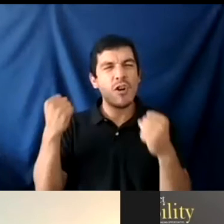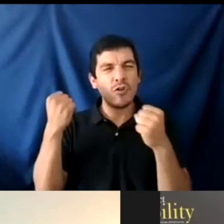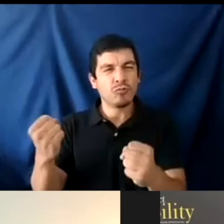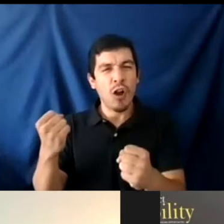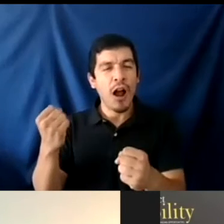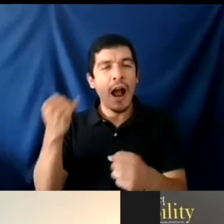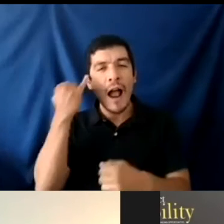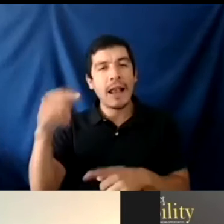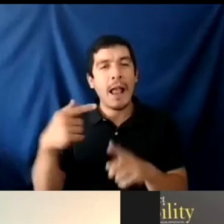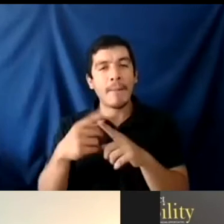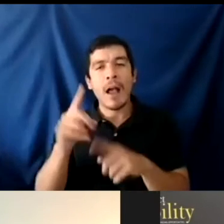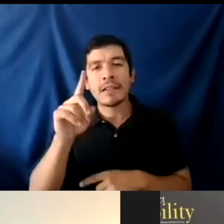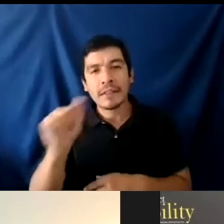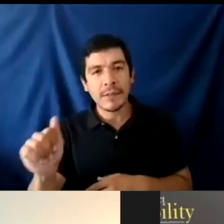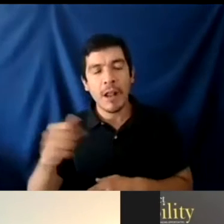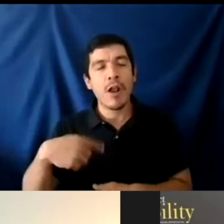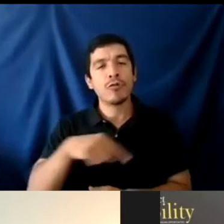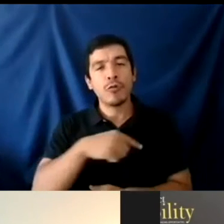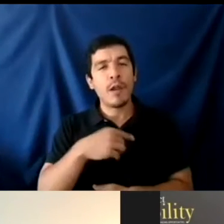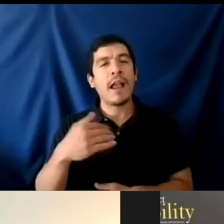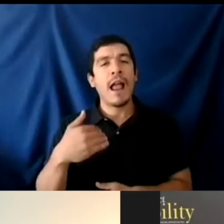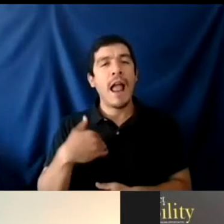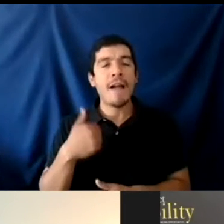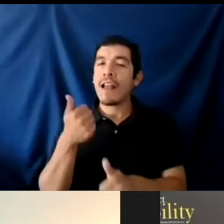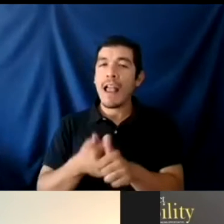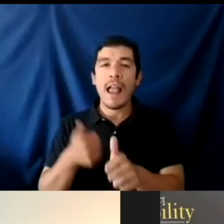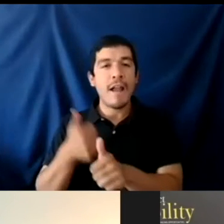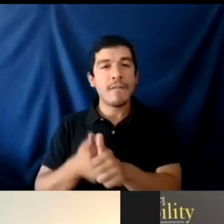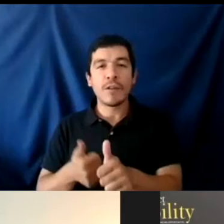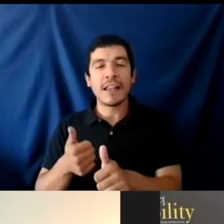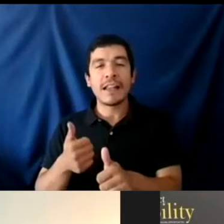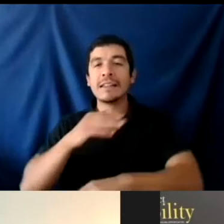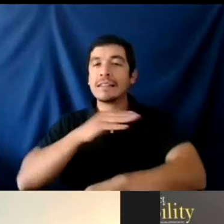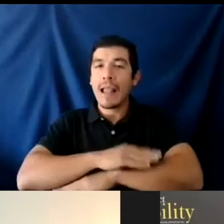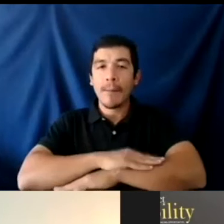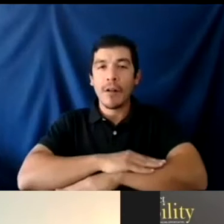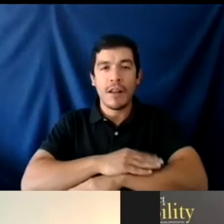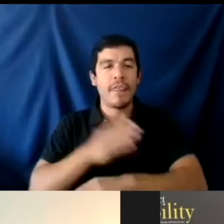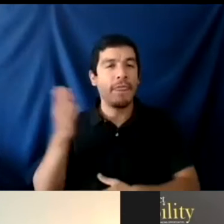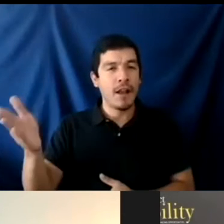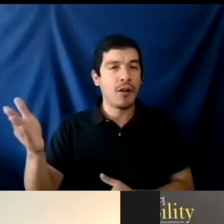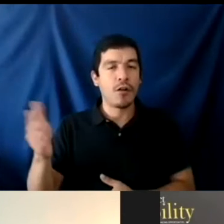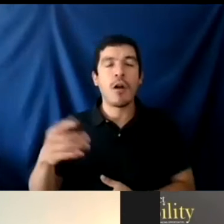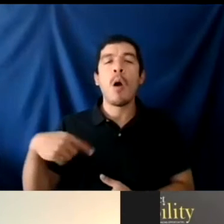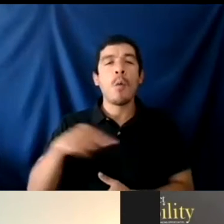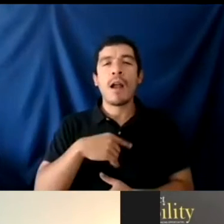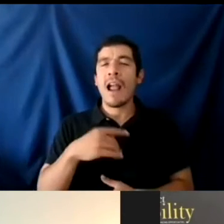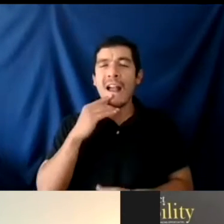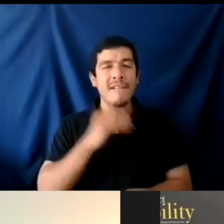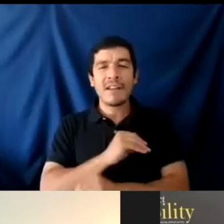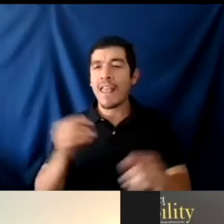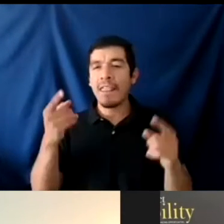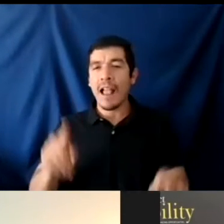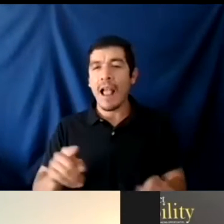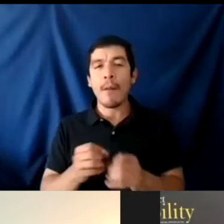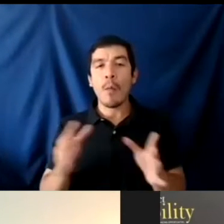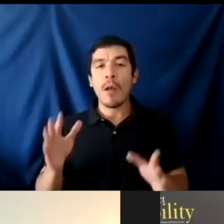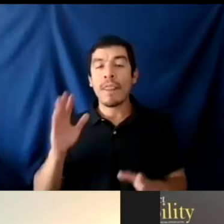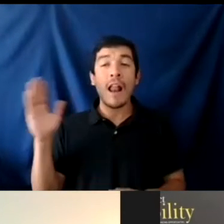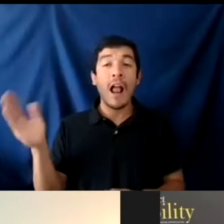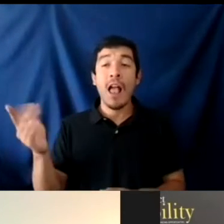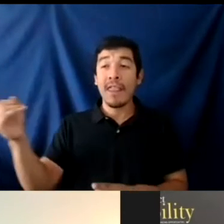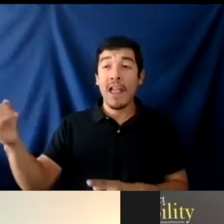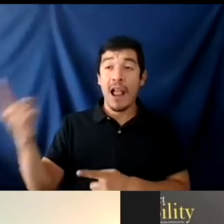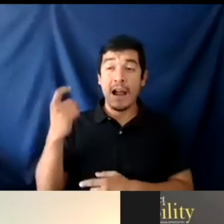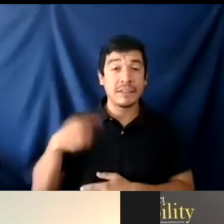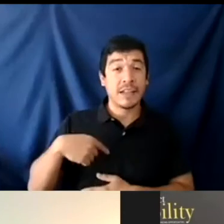about disability, so that we are at every single decision-making table where nothing happens without their consulting